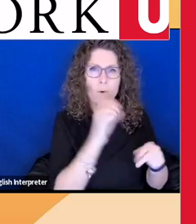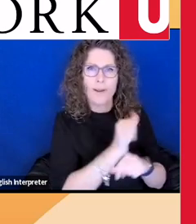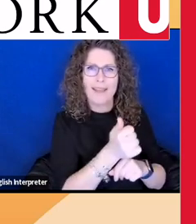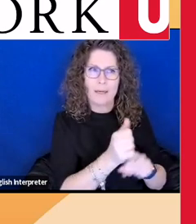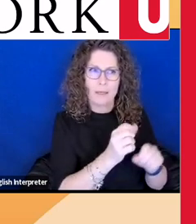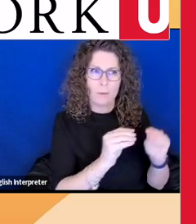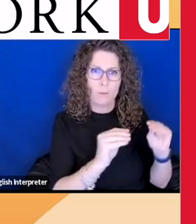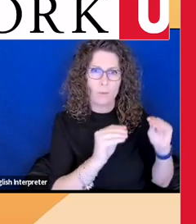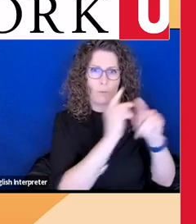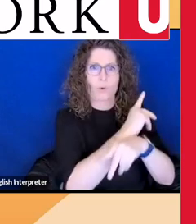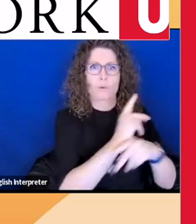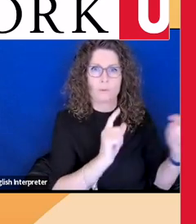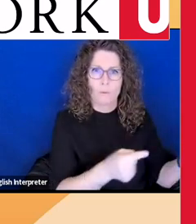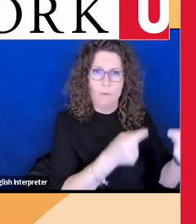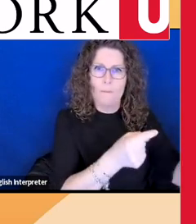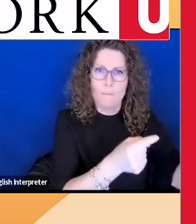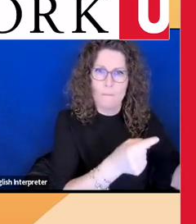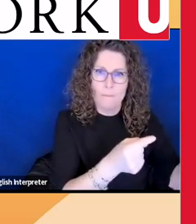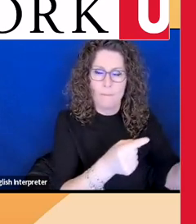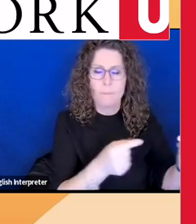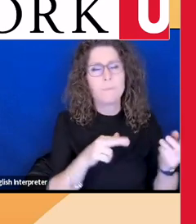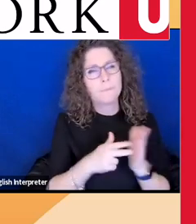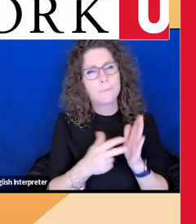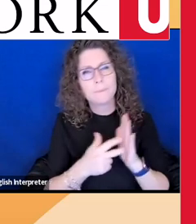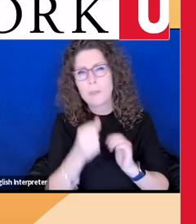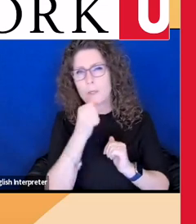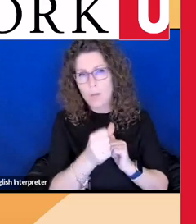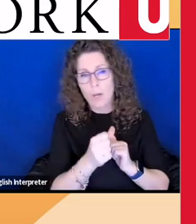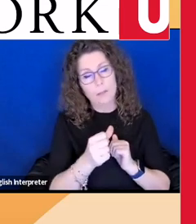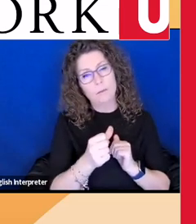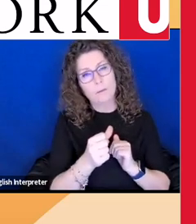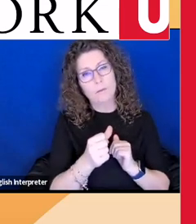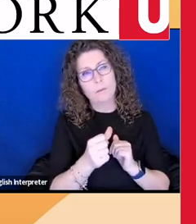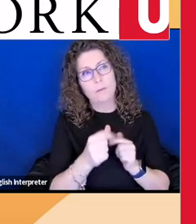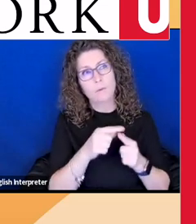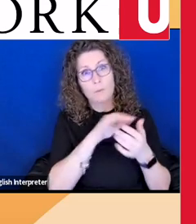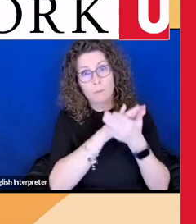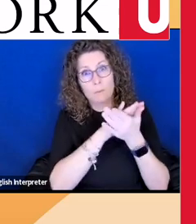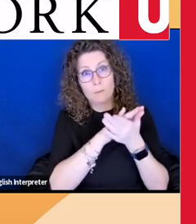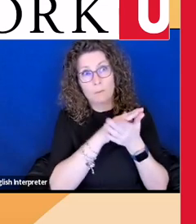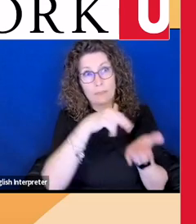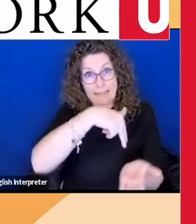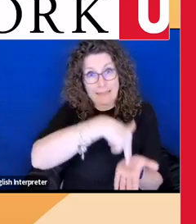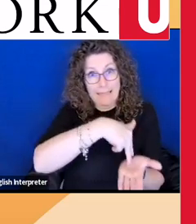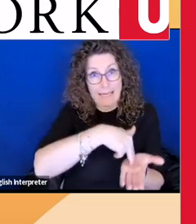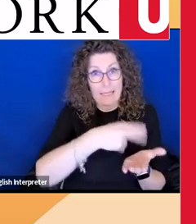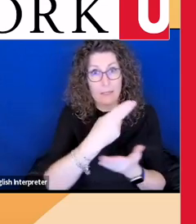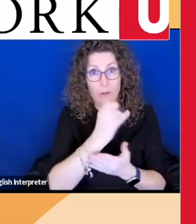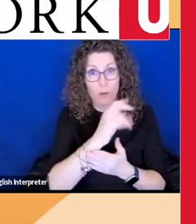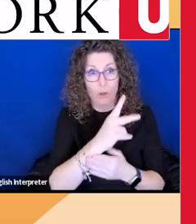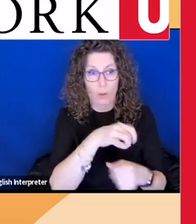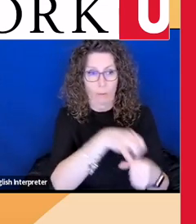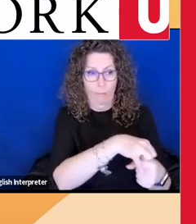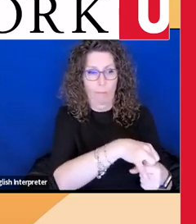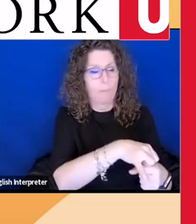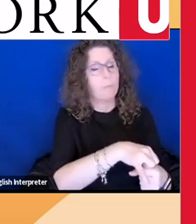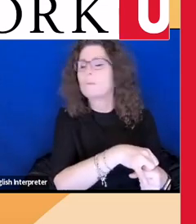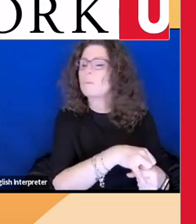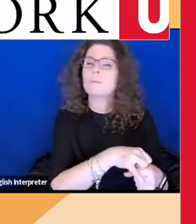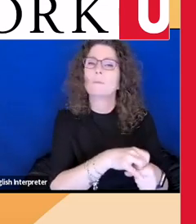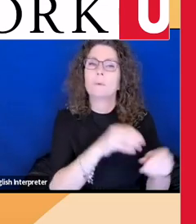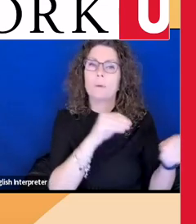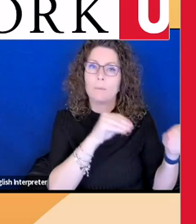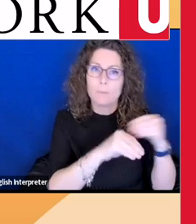Therefore, solidarity is not a state of being, much less a standing, hooked in place. It is a moving and a